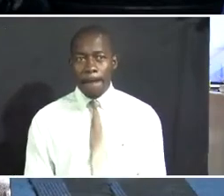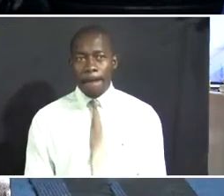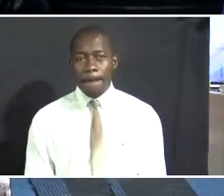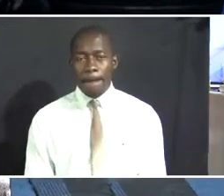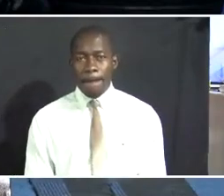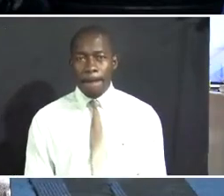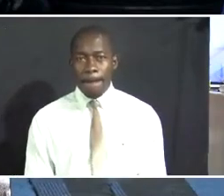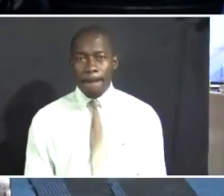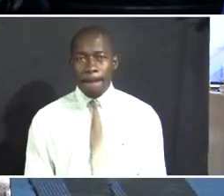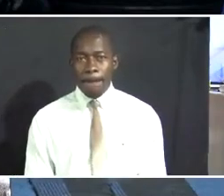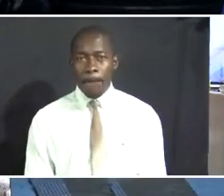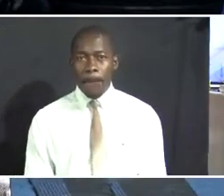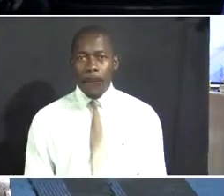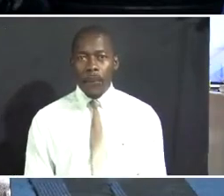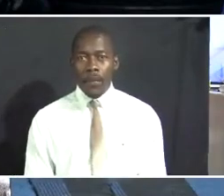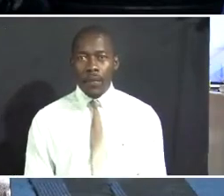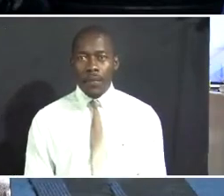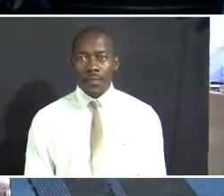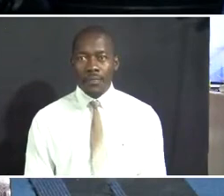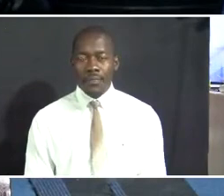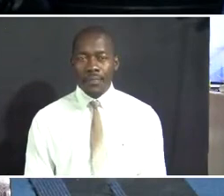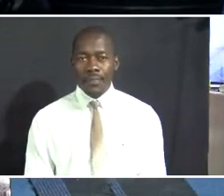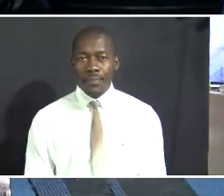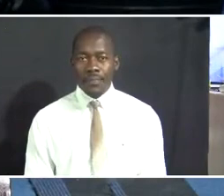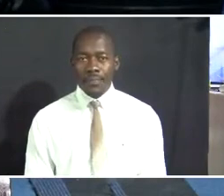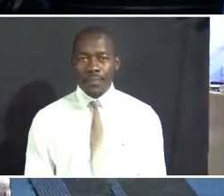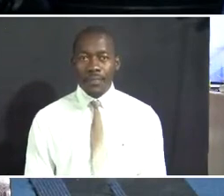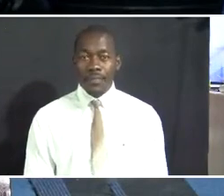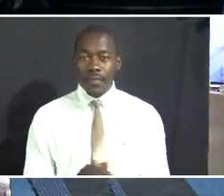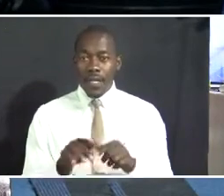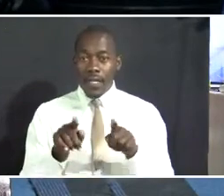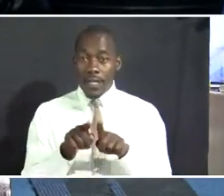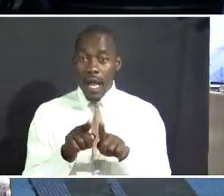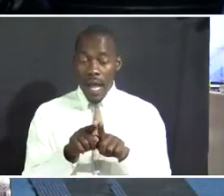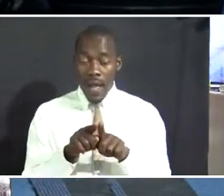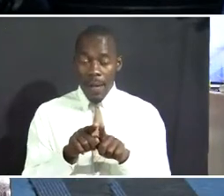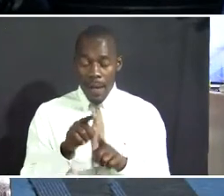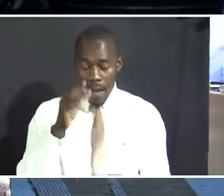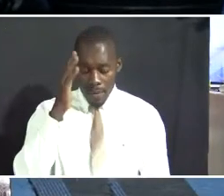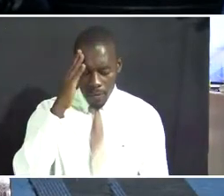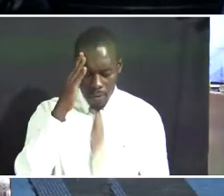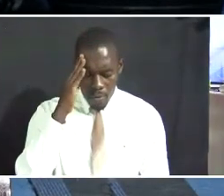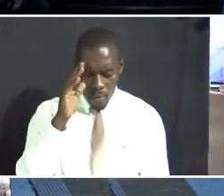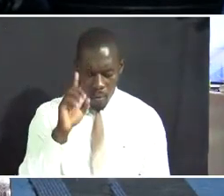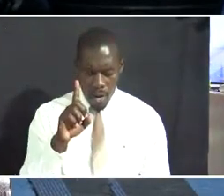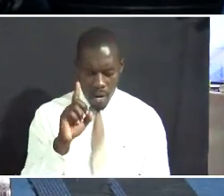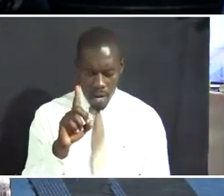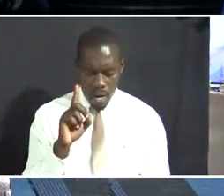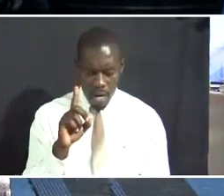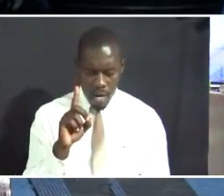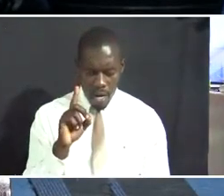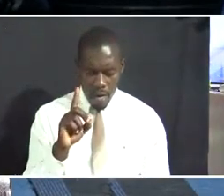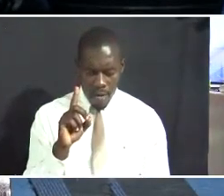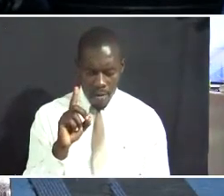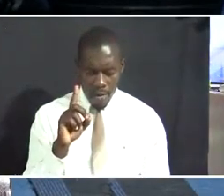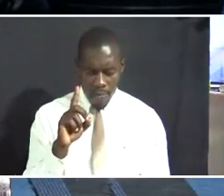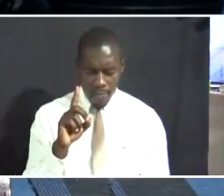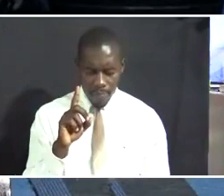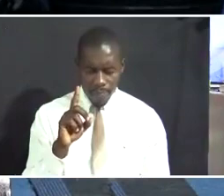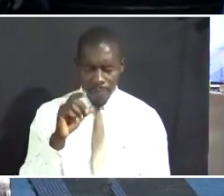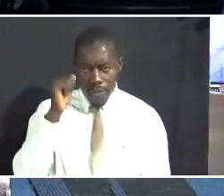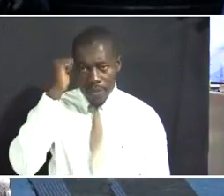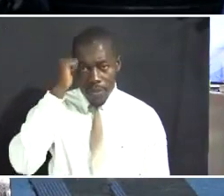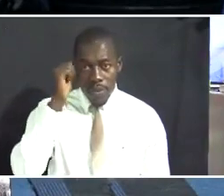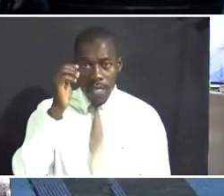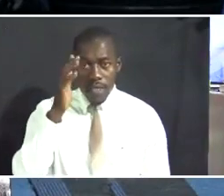get touched. They change their dressing. I know of one who really had dreadlocks. And I kept on talking to